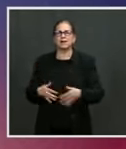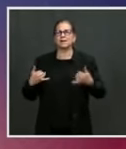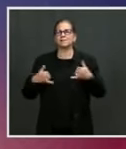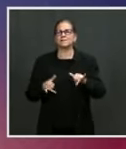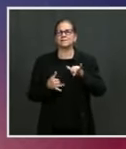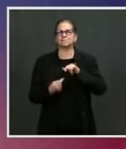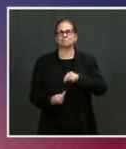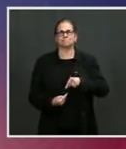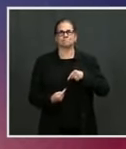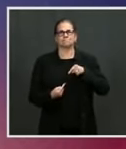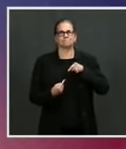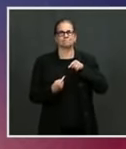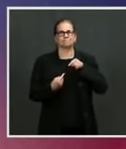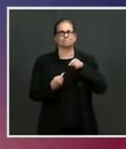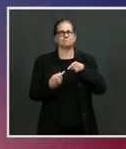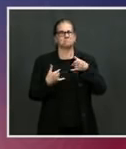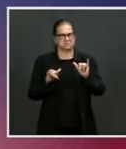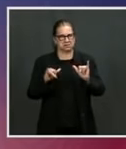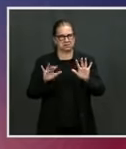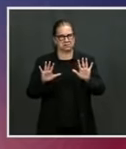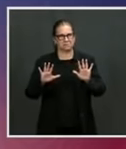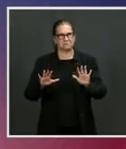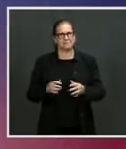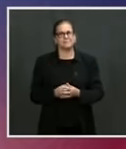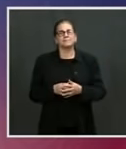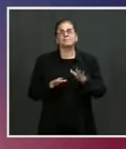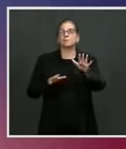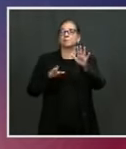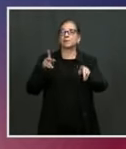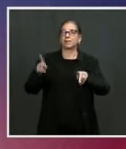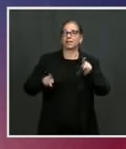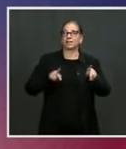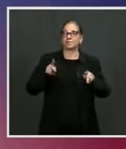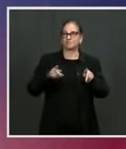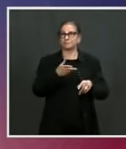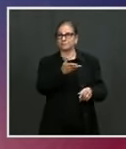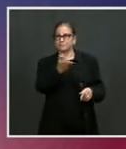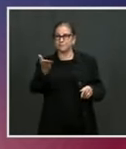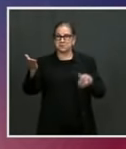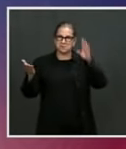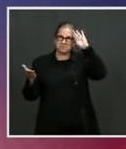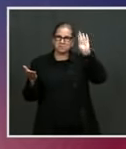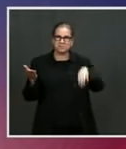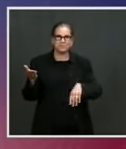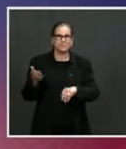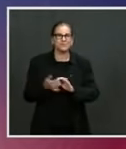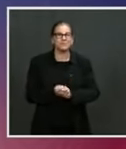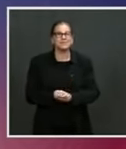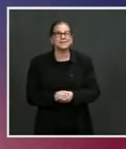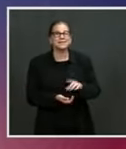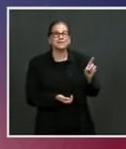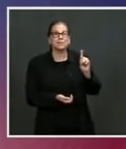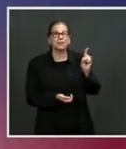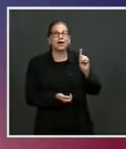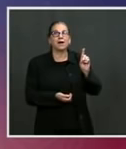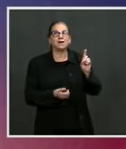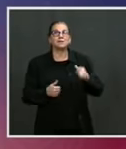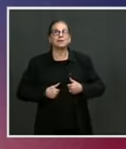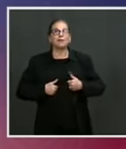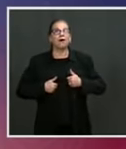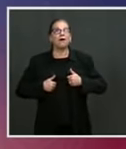Folks, you all know it. Democracy thrives when the infrastructure of democracy is